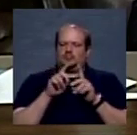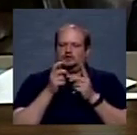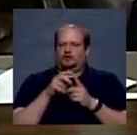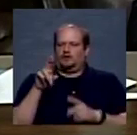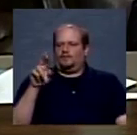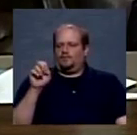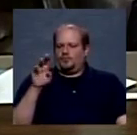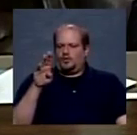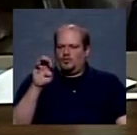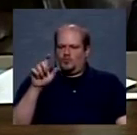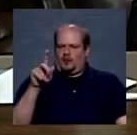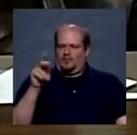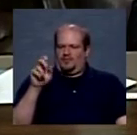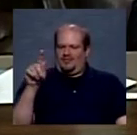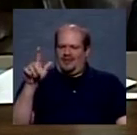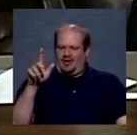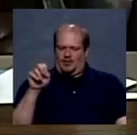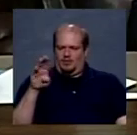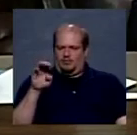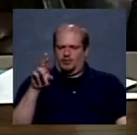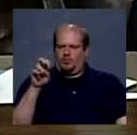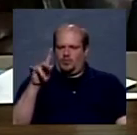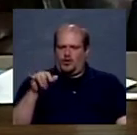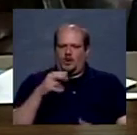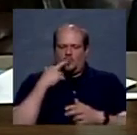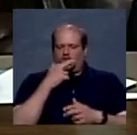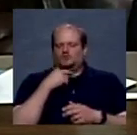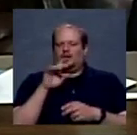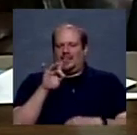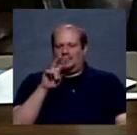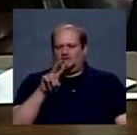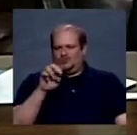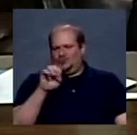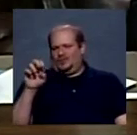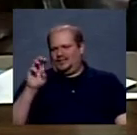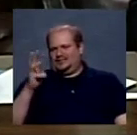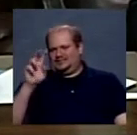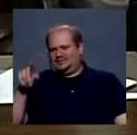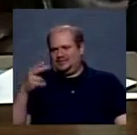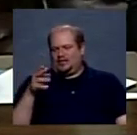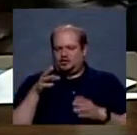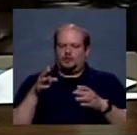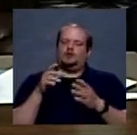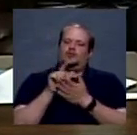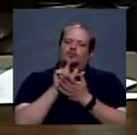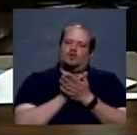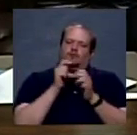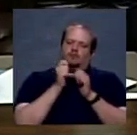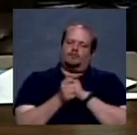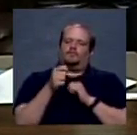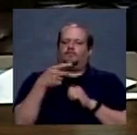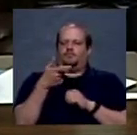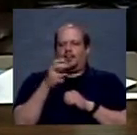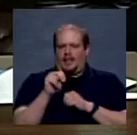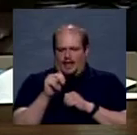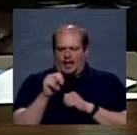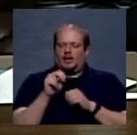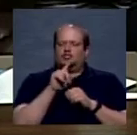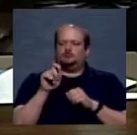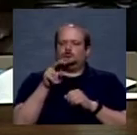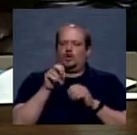Kettle Brewery and Restaurant, short form PCD, located at 822 East 6th Street. An ordinance to approve a planned zoning development establish a